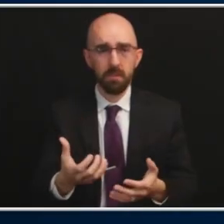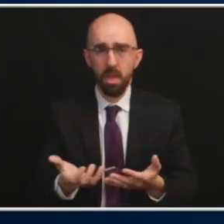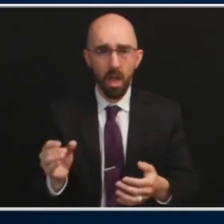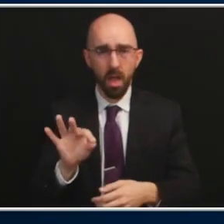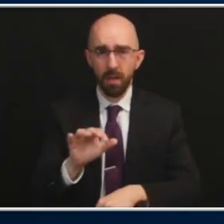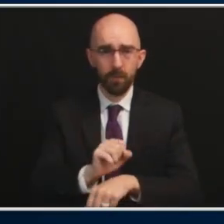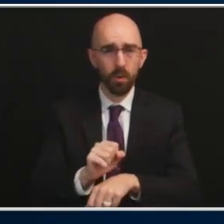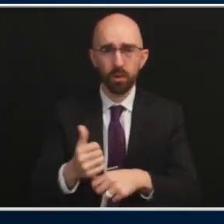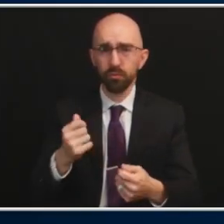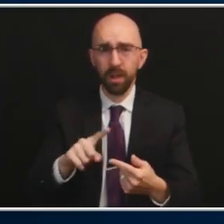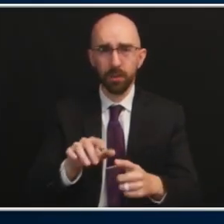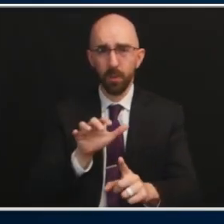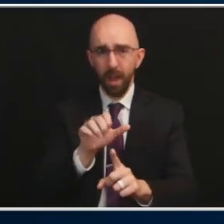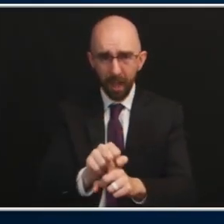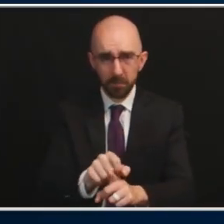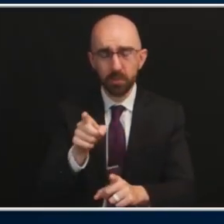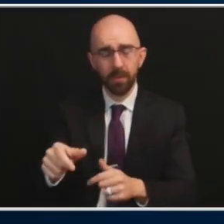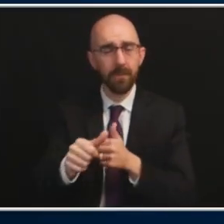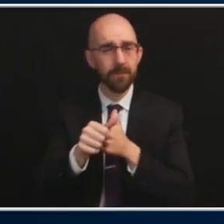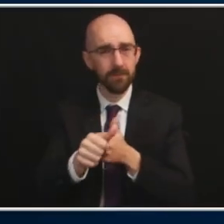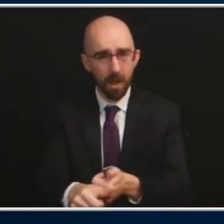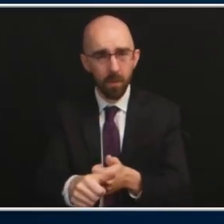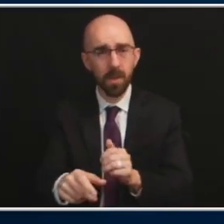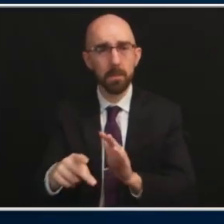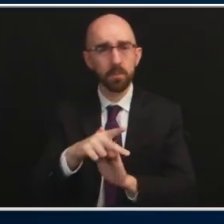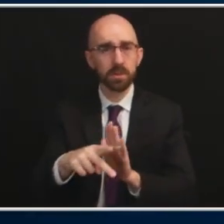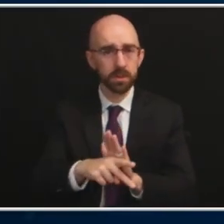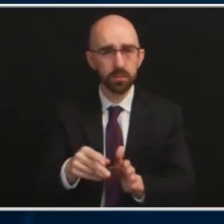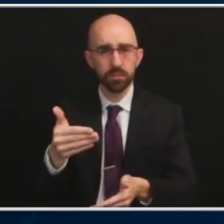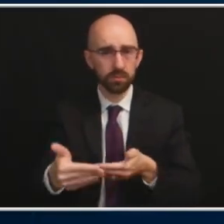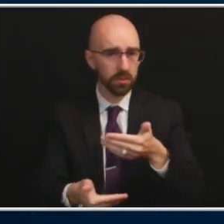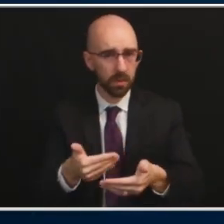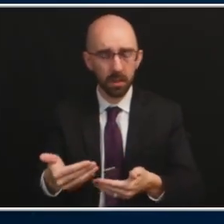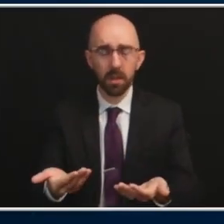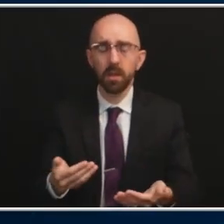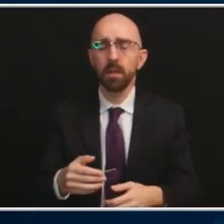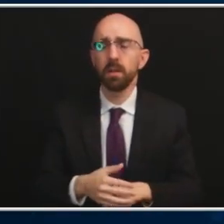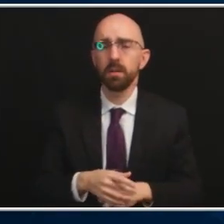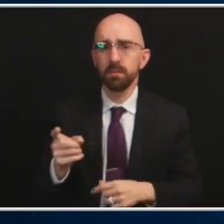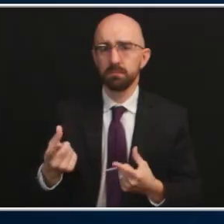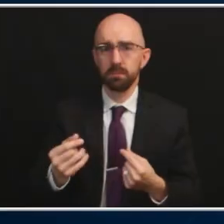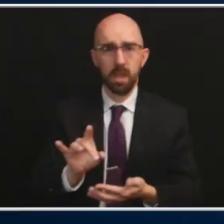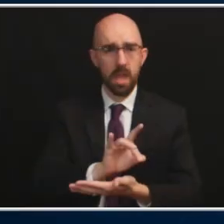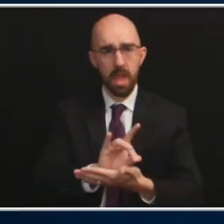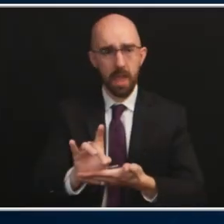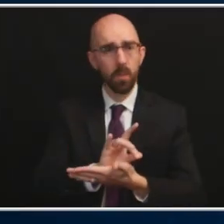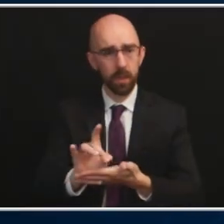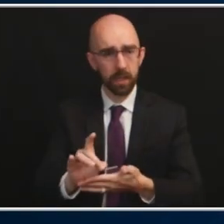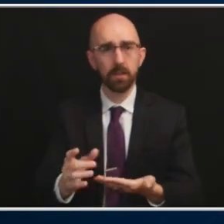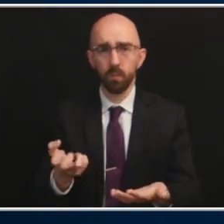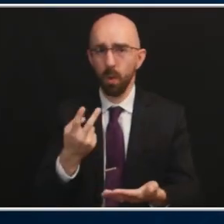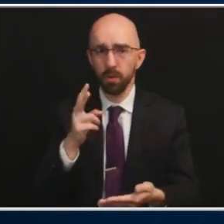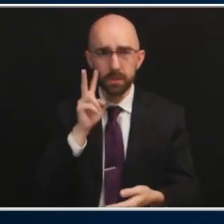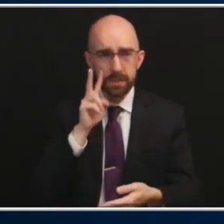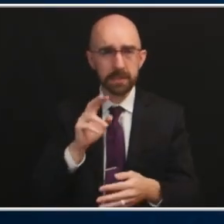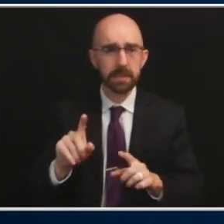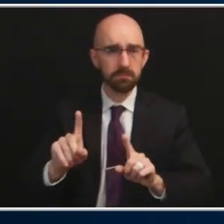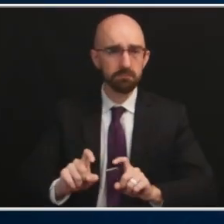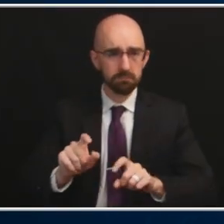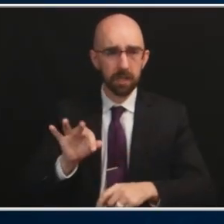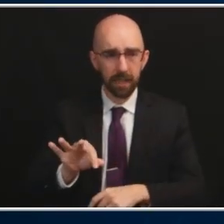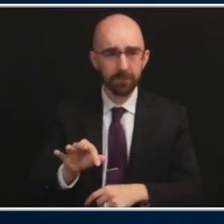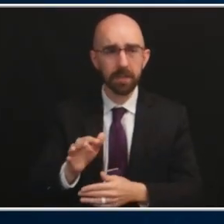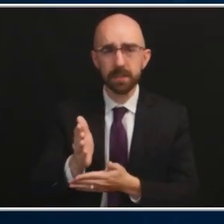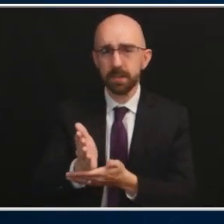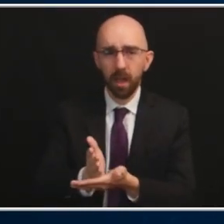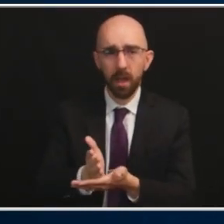are they following the protocol? They did it for 8 weeks, and we wanted to see whether or not some of